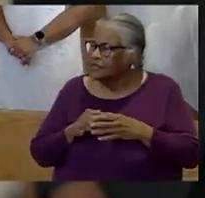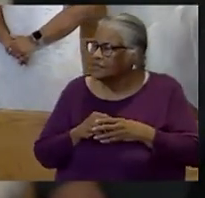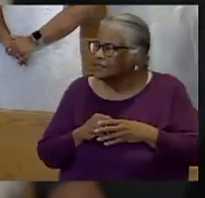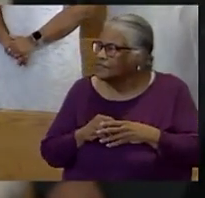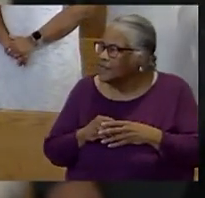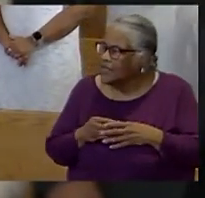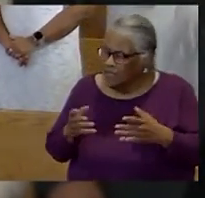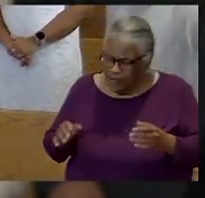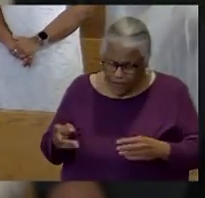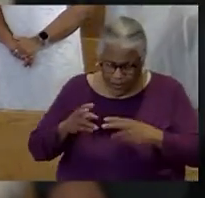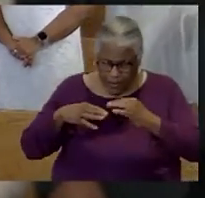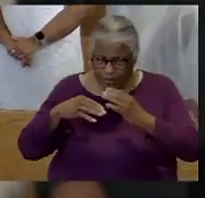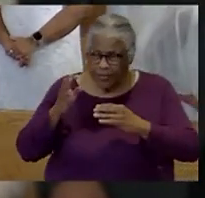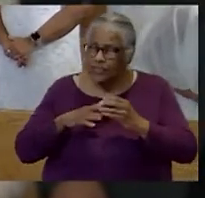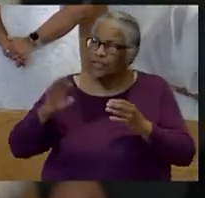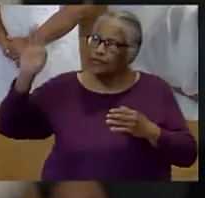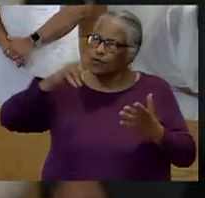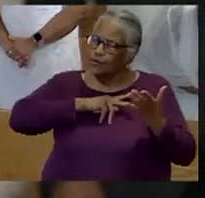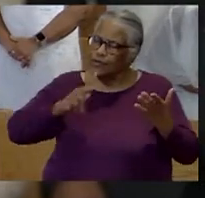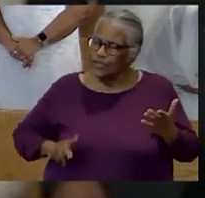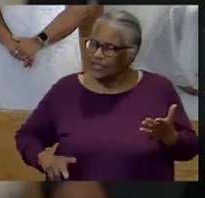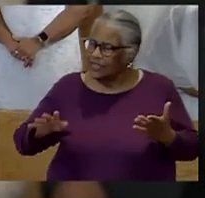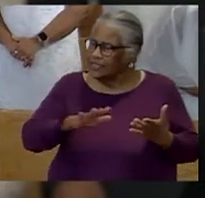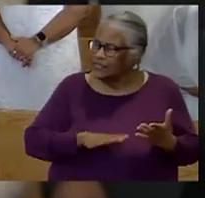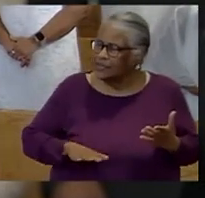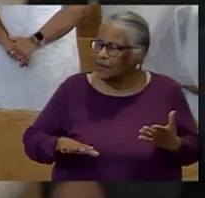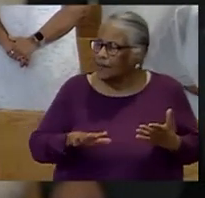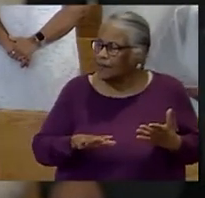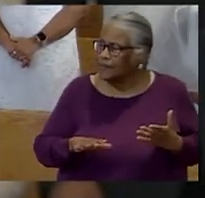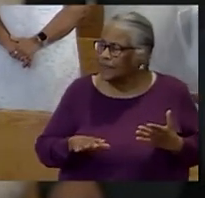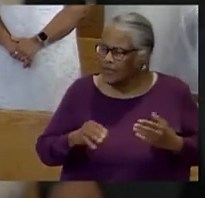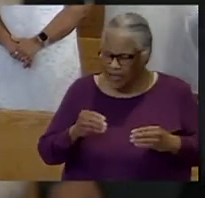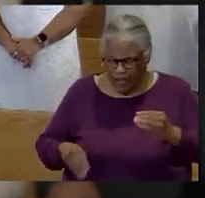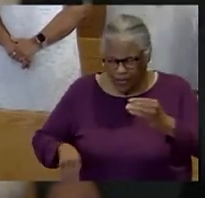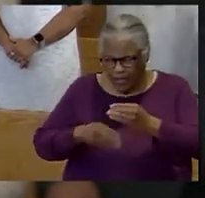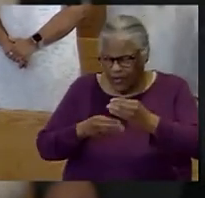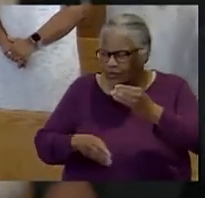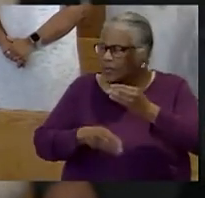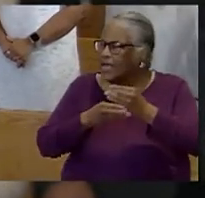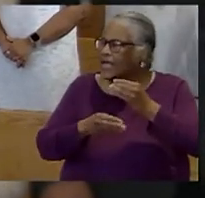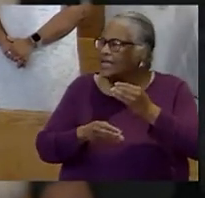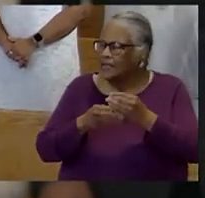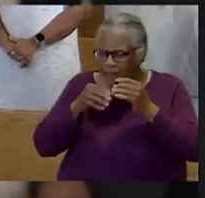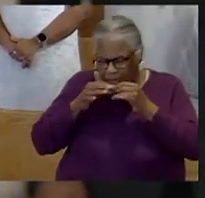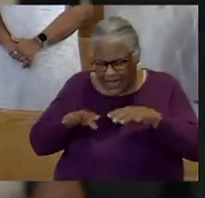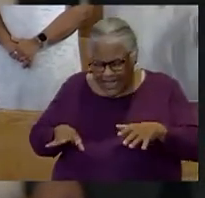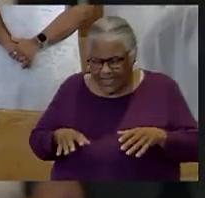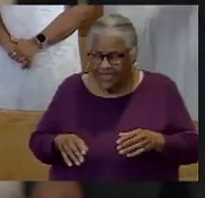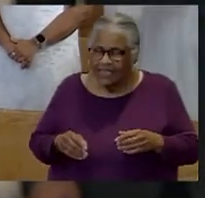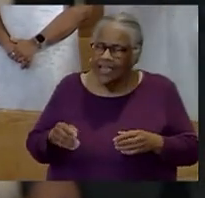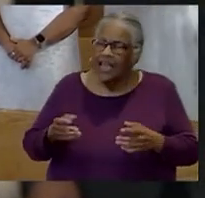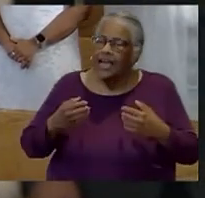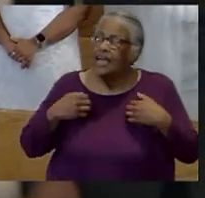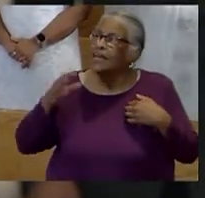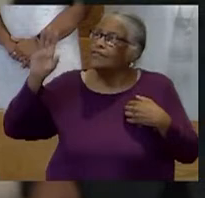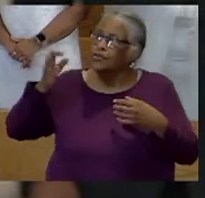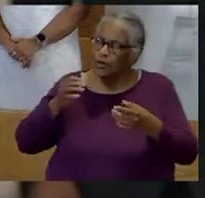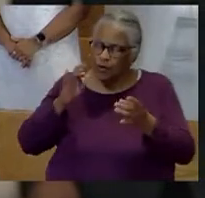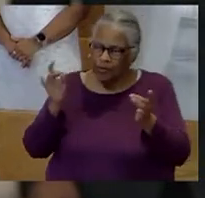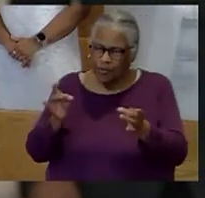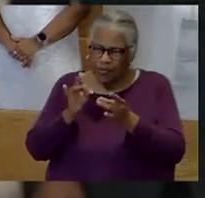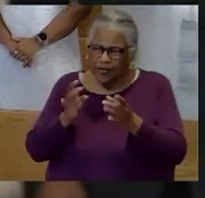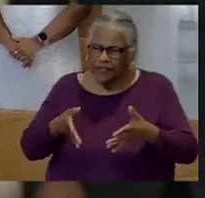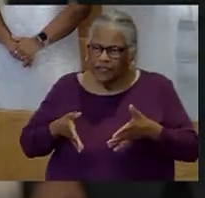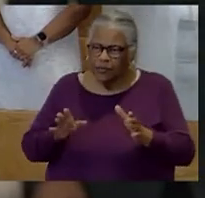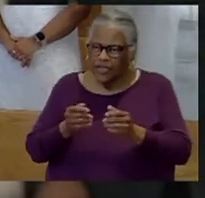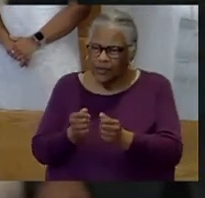We ask that you would bless it, Father. Multiply it, Lord God. Have your perfect way with it, Lord. In Jesus' name